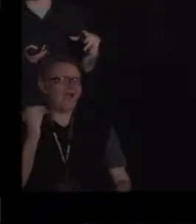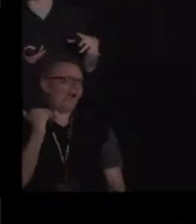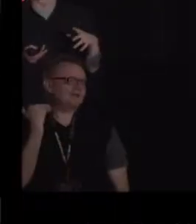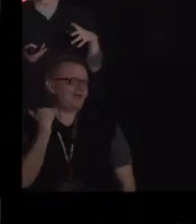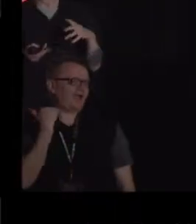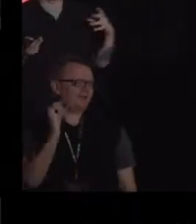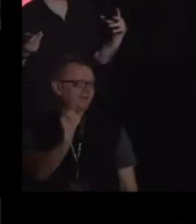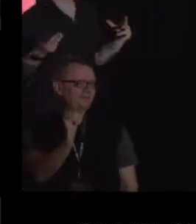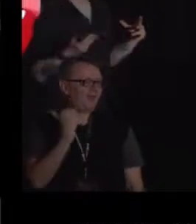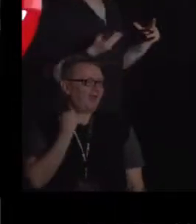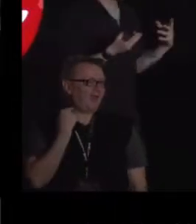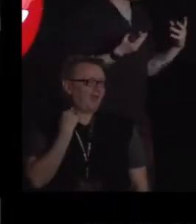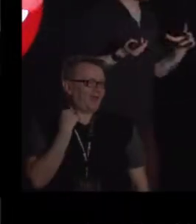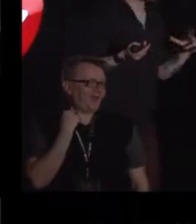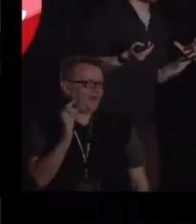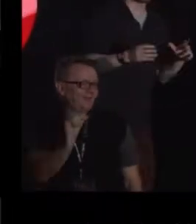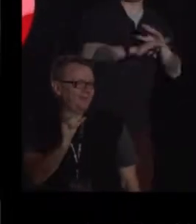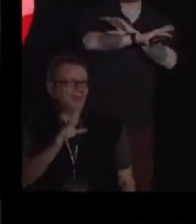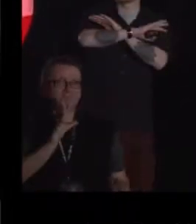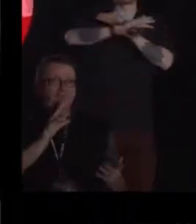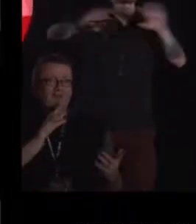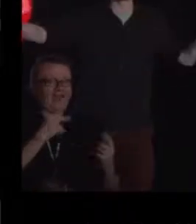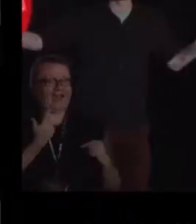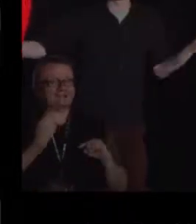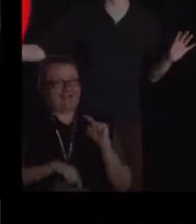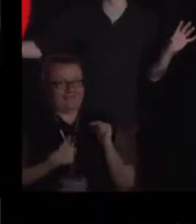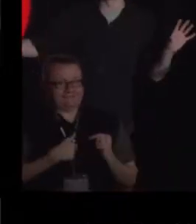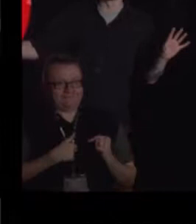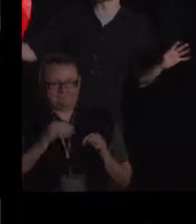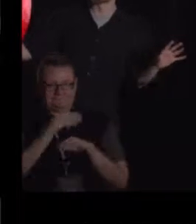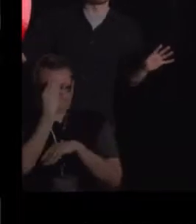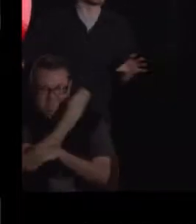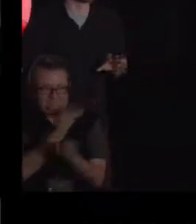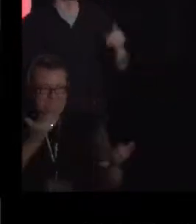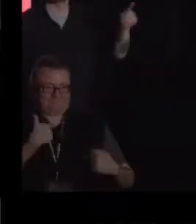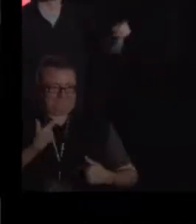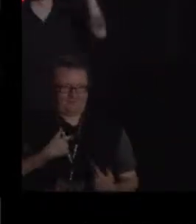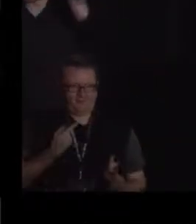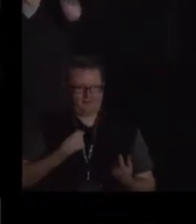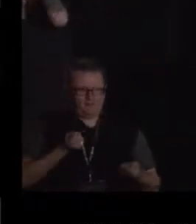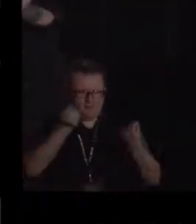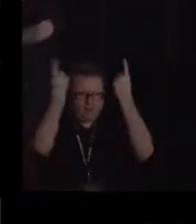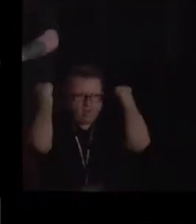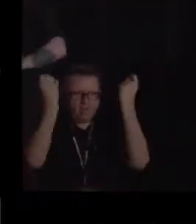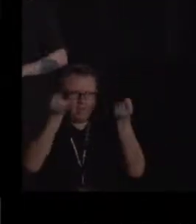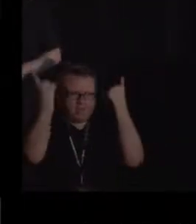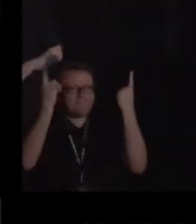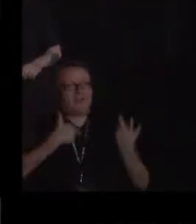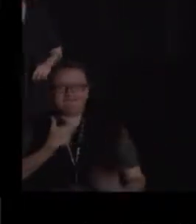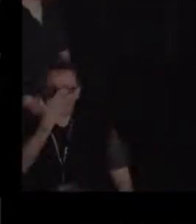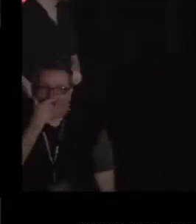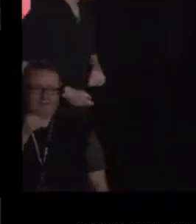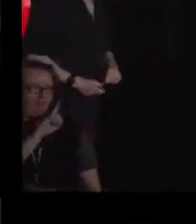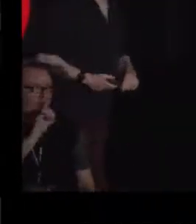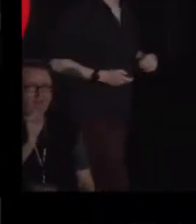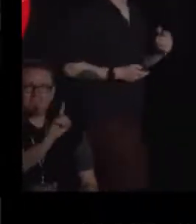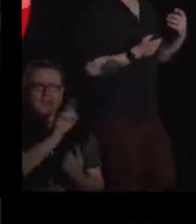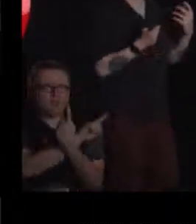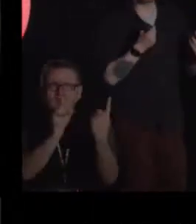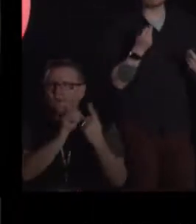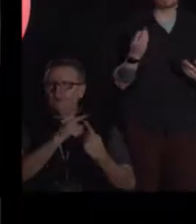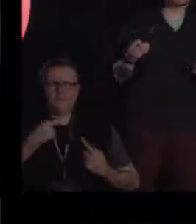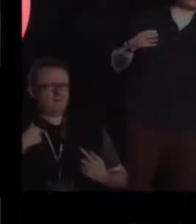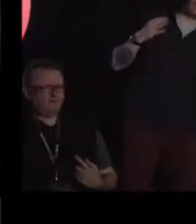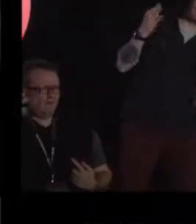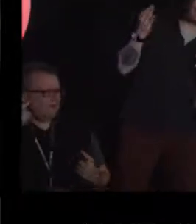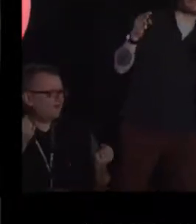weird, funny accent. I'm not going to try and do it because it'll literally be lost on you. It won't be funny. But trust me, it's hilarious down there. But it's